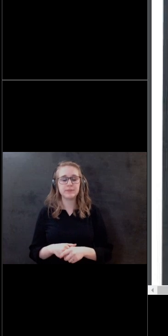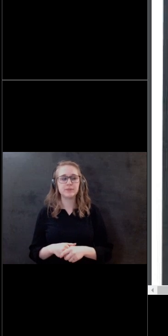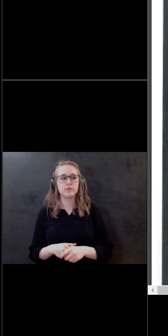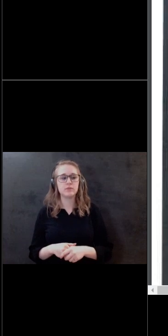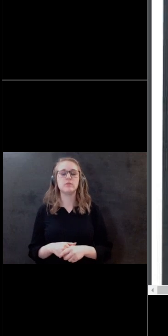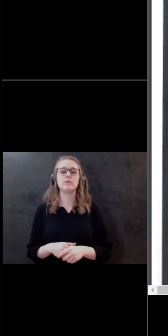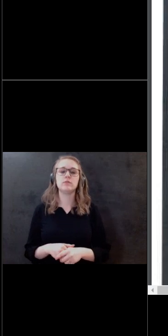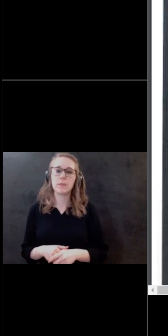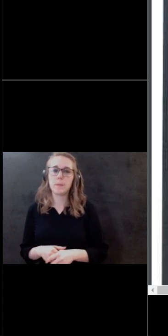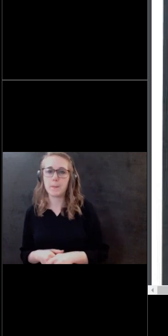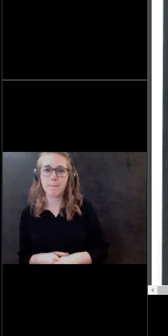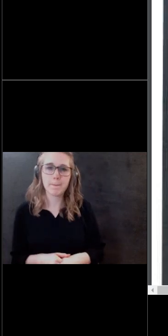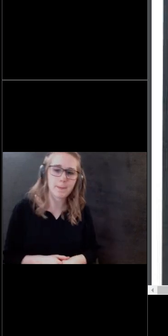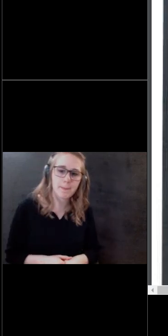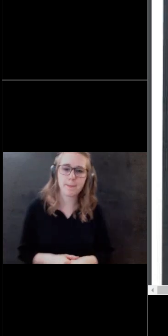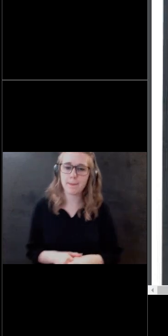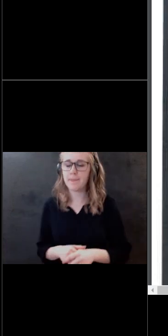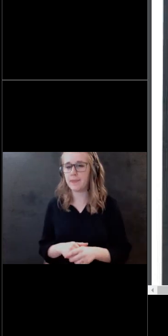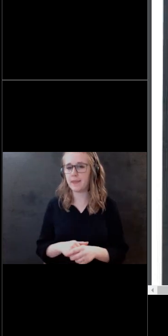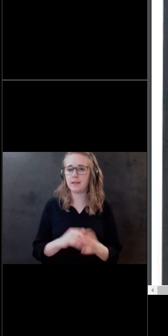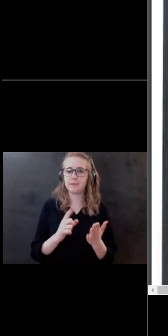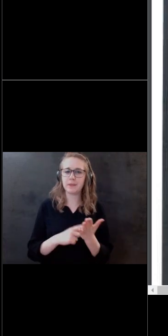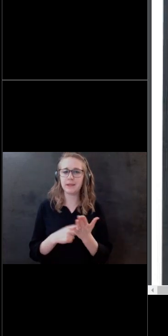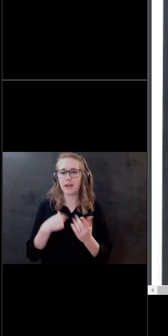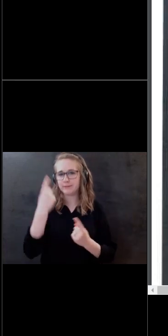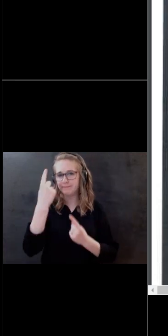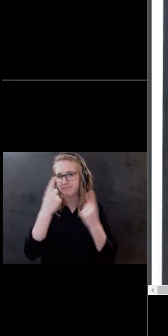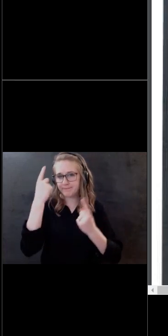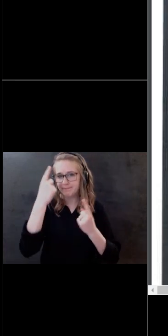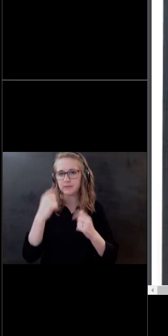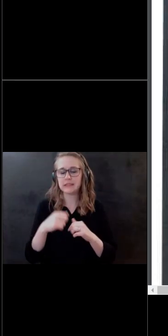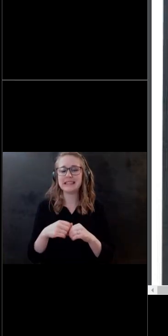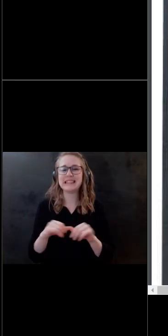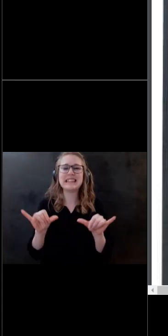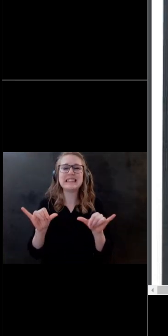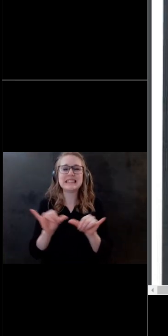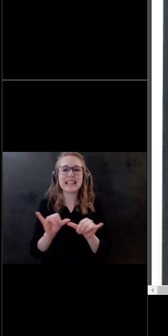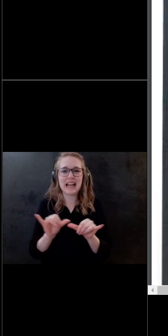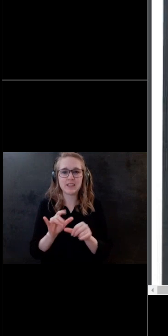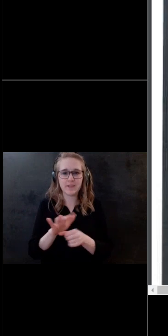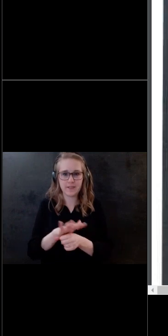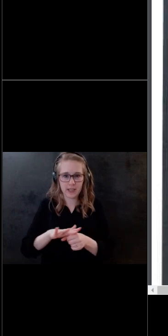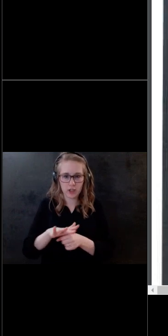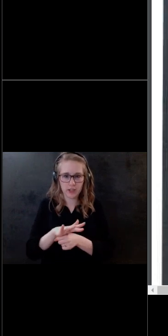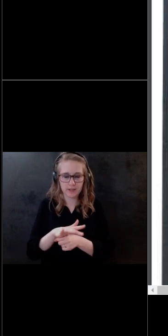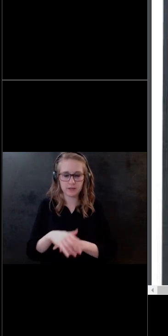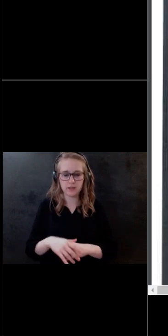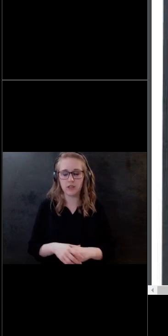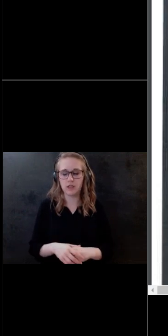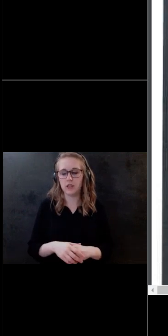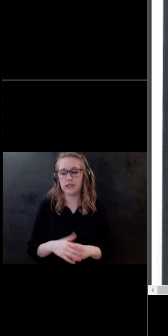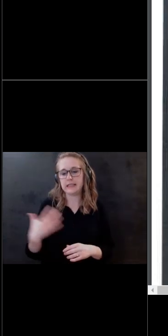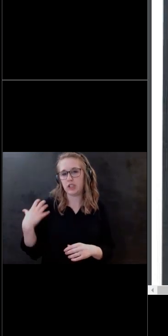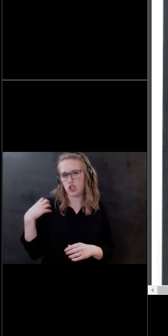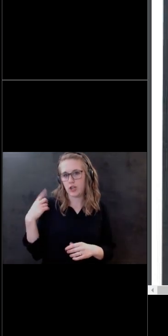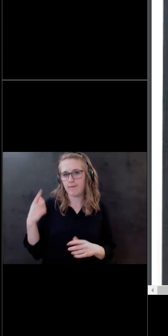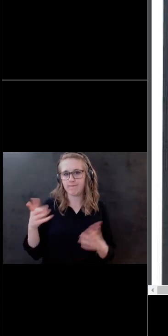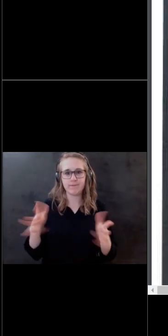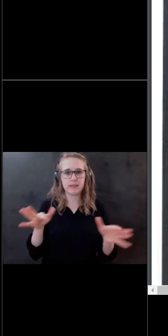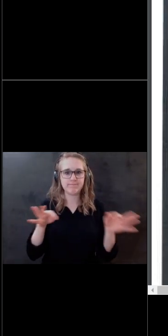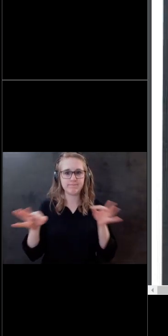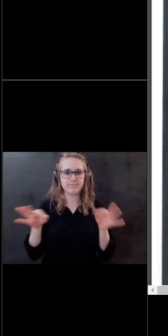One of the things that I was thinking about, first of all, was the size of the area. And as our chair explained earlier